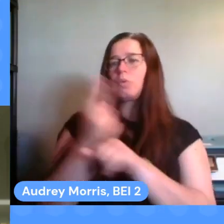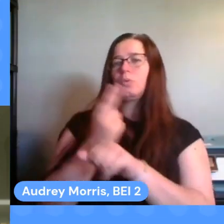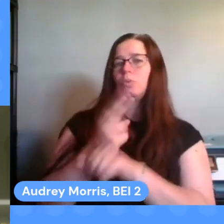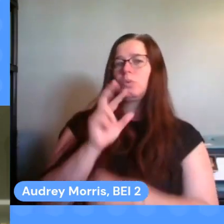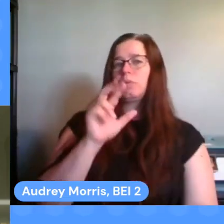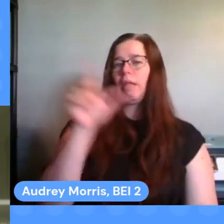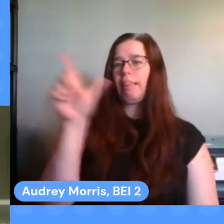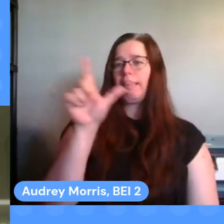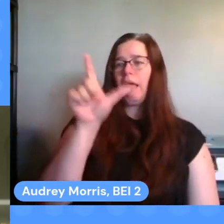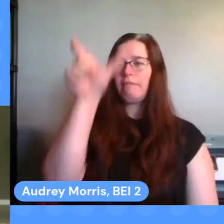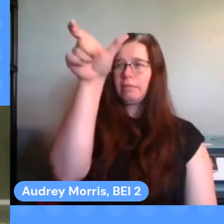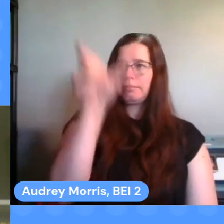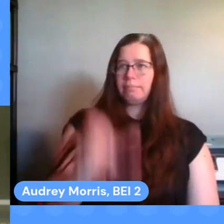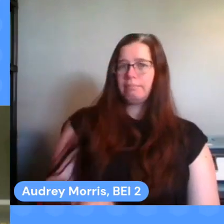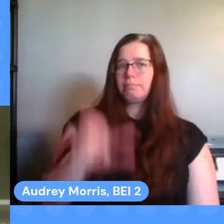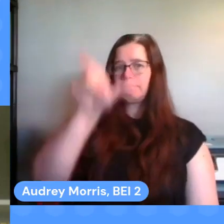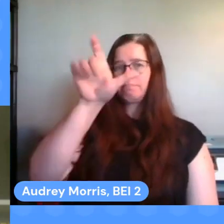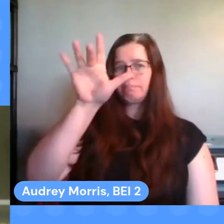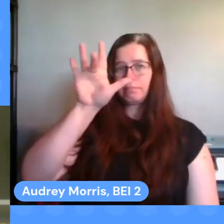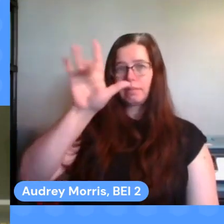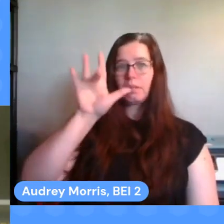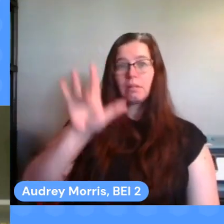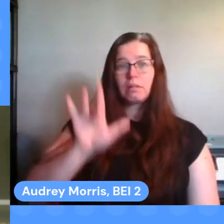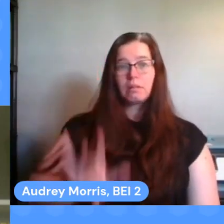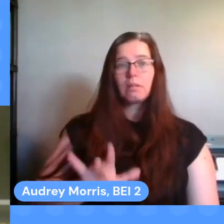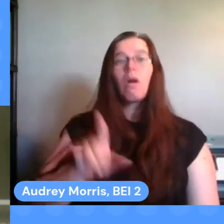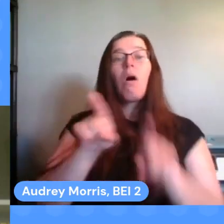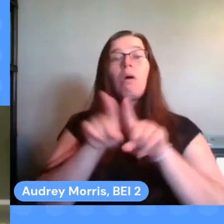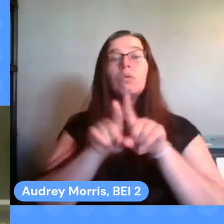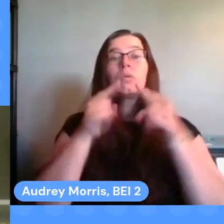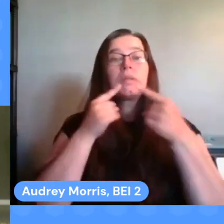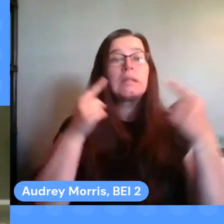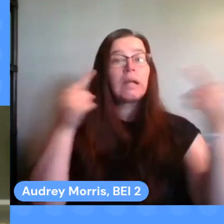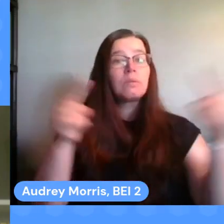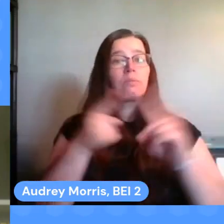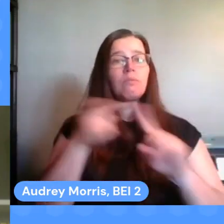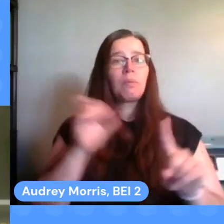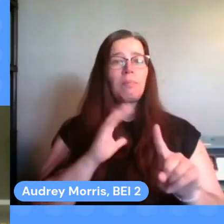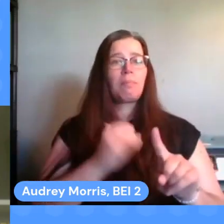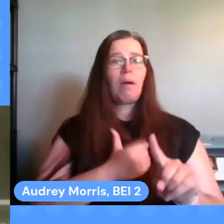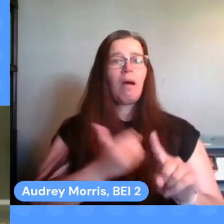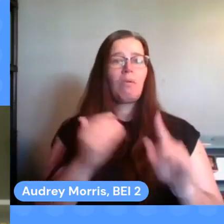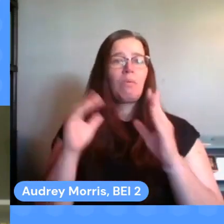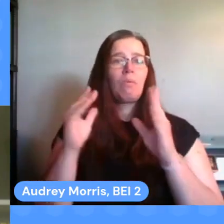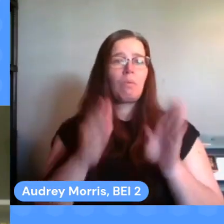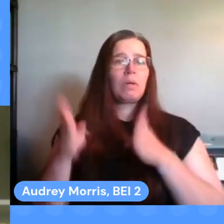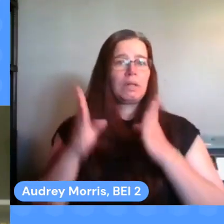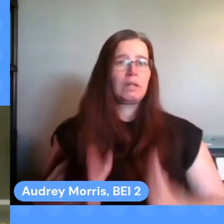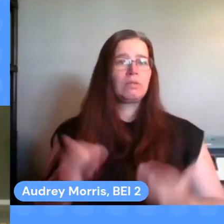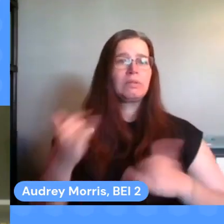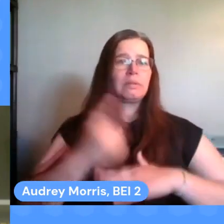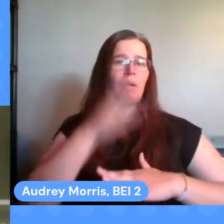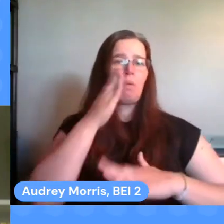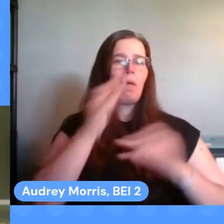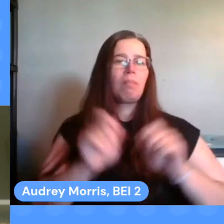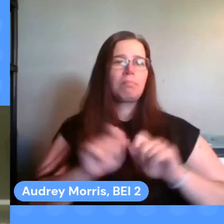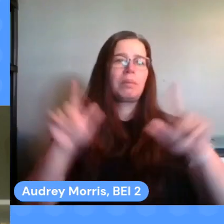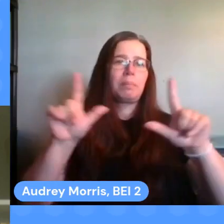panel on the left. Also, look out for announcements from our conference organizers throughout the day, which will pop up on your